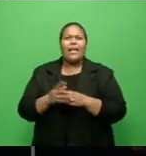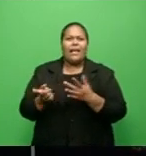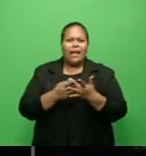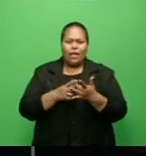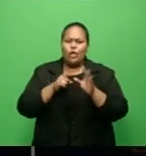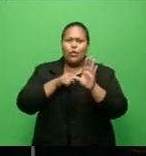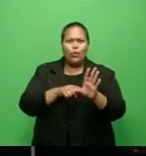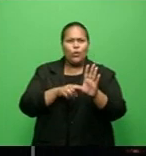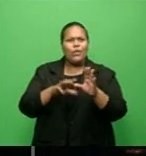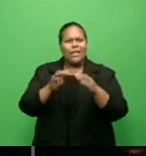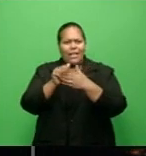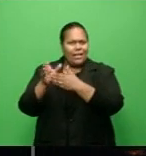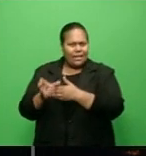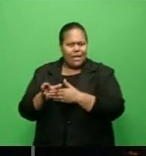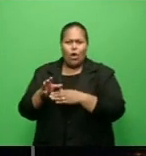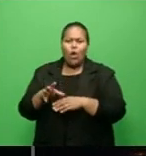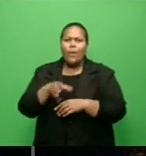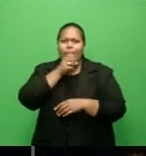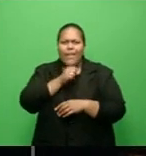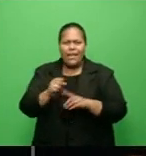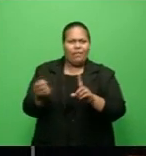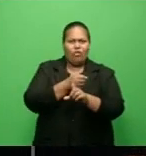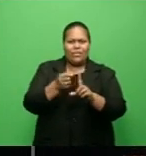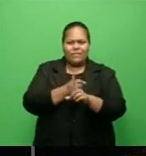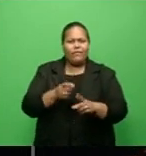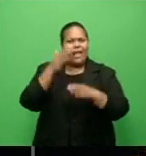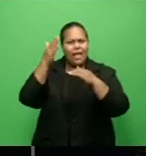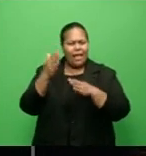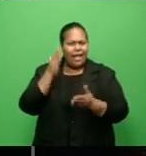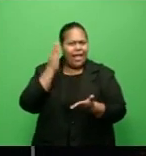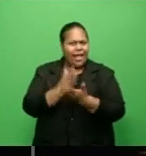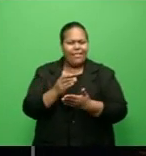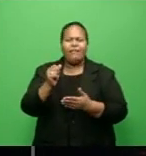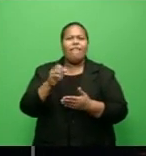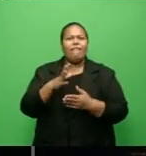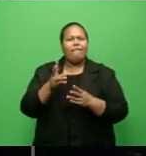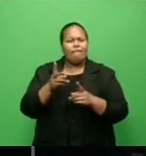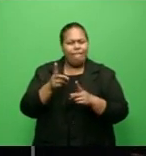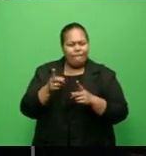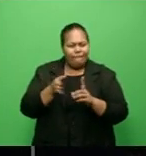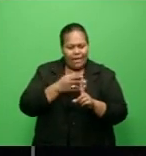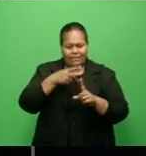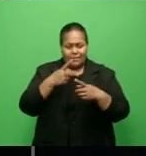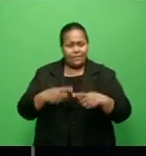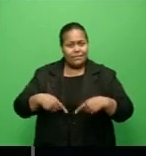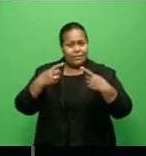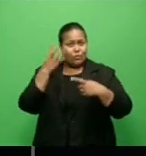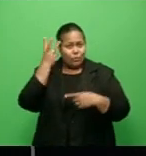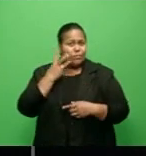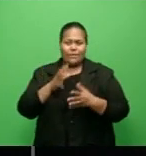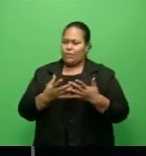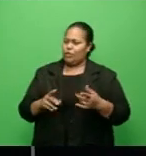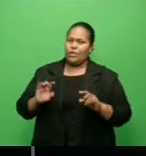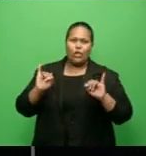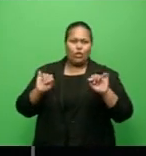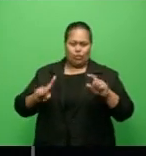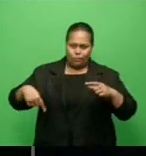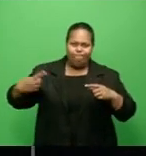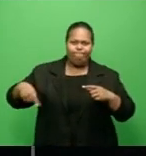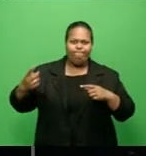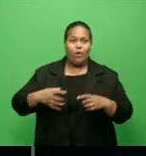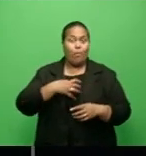a shadow pandemic as labelled by many. Speaking to retired police officers, Turangani Koros and youth leaders during the opening